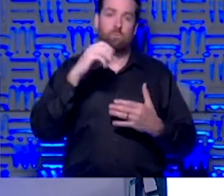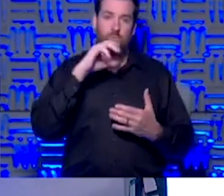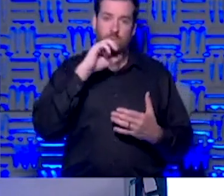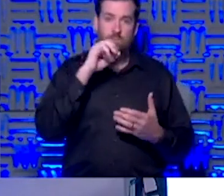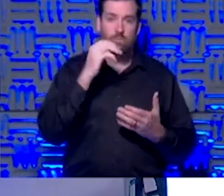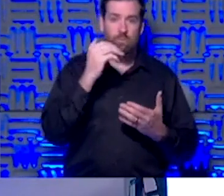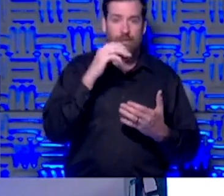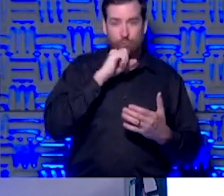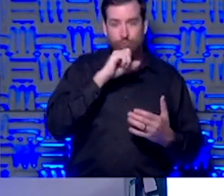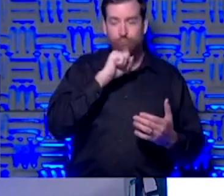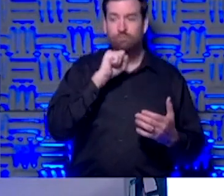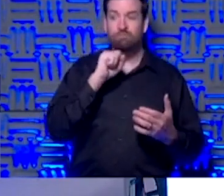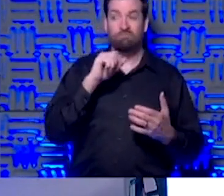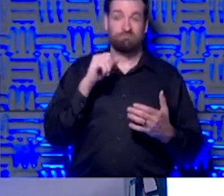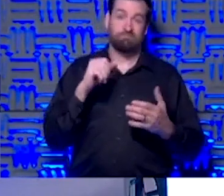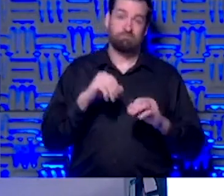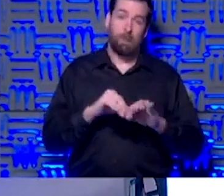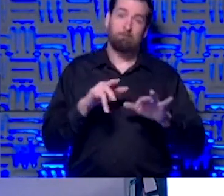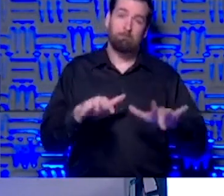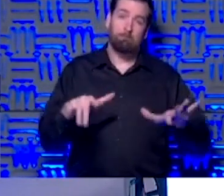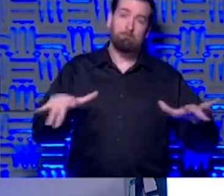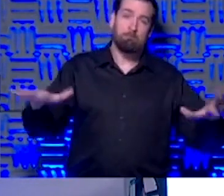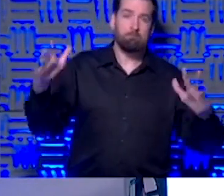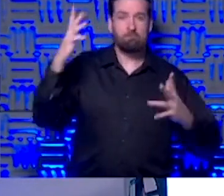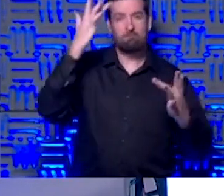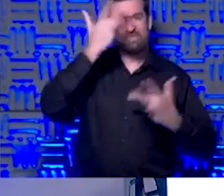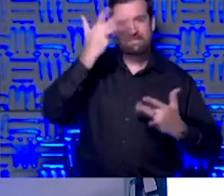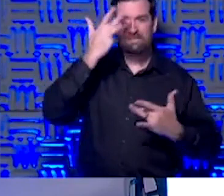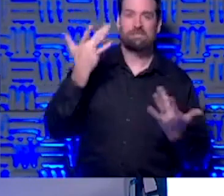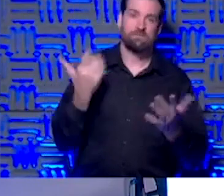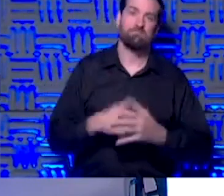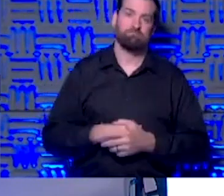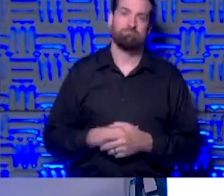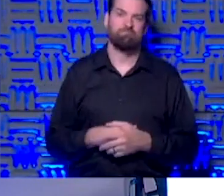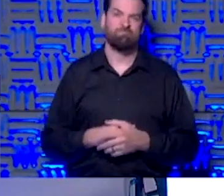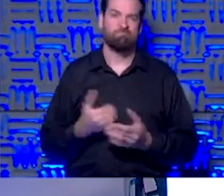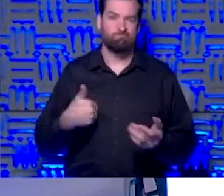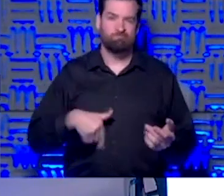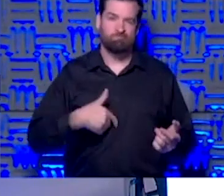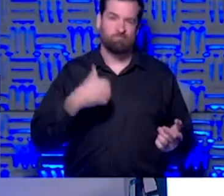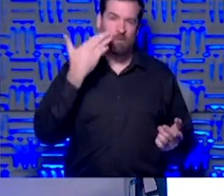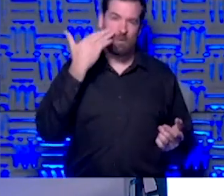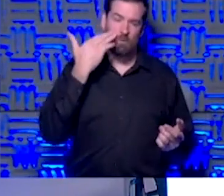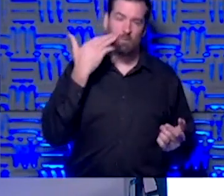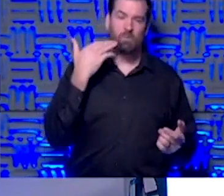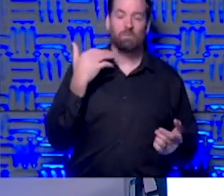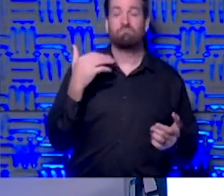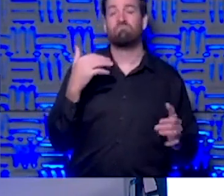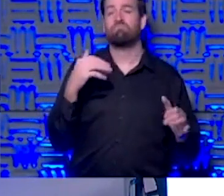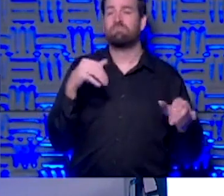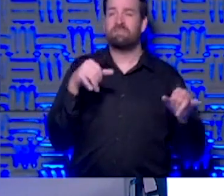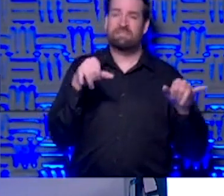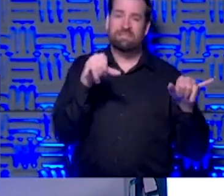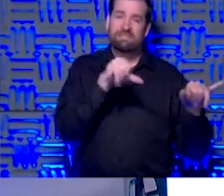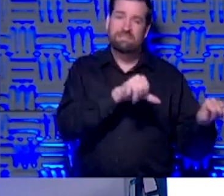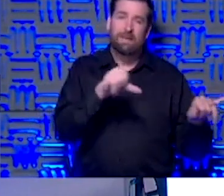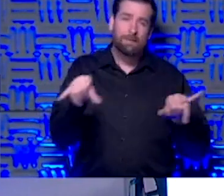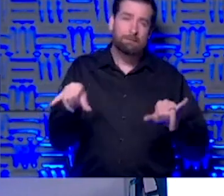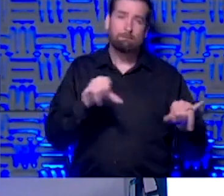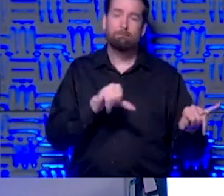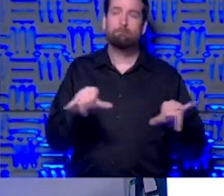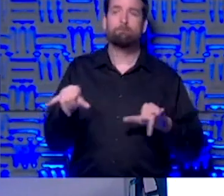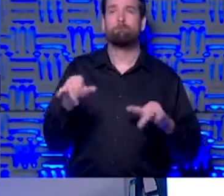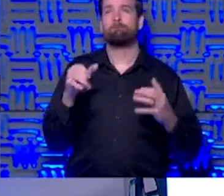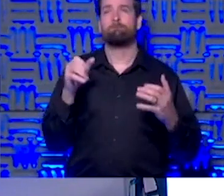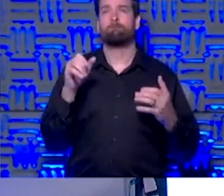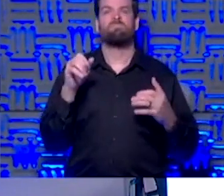their social groups are spreading the disease. Just, if not as much, about the same as